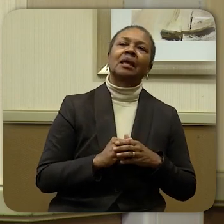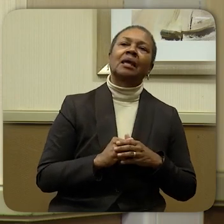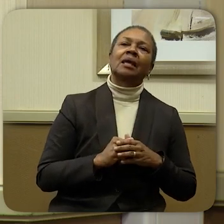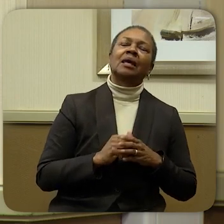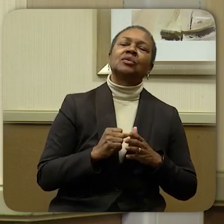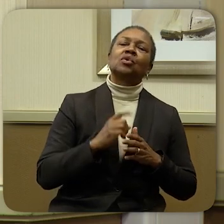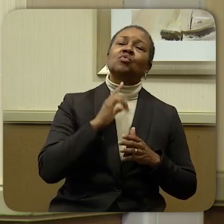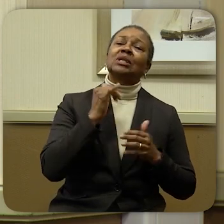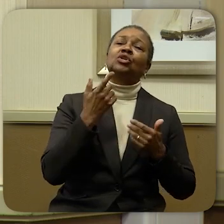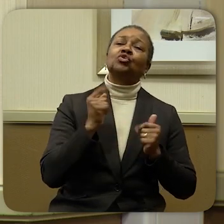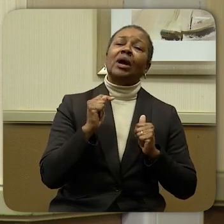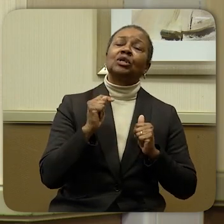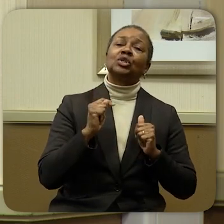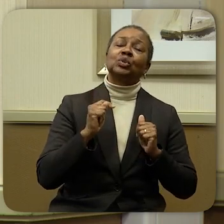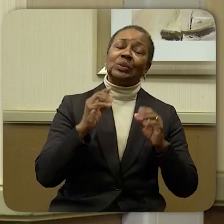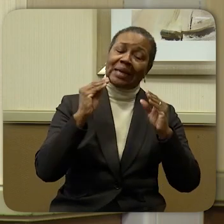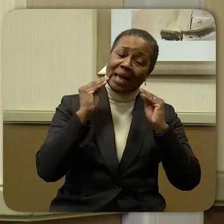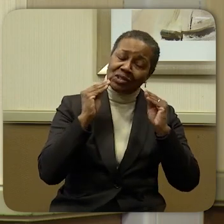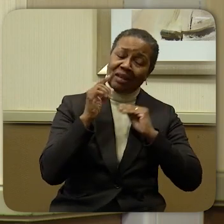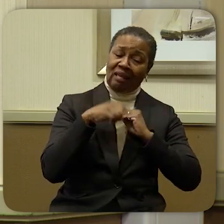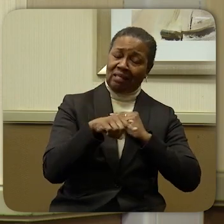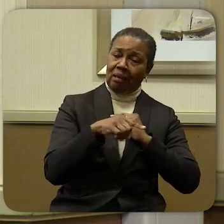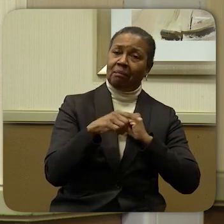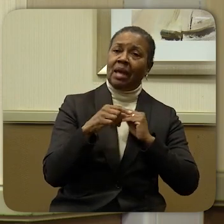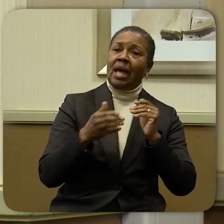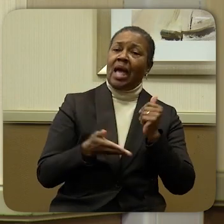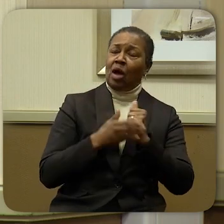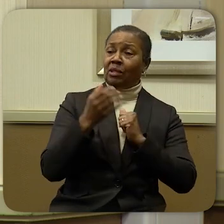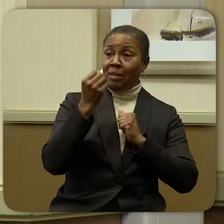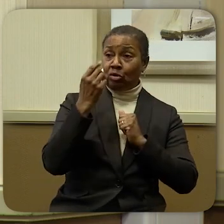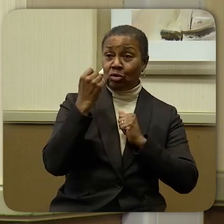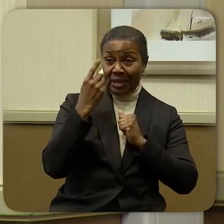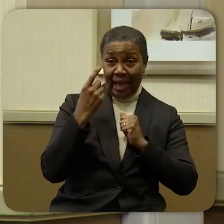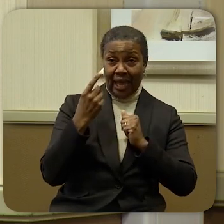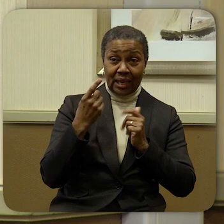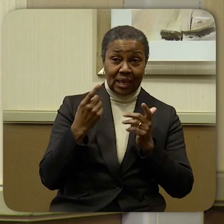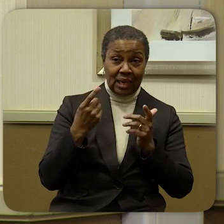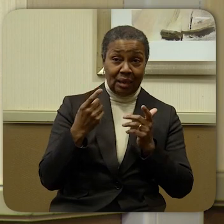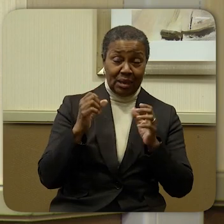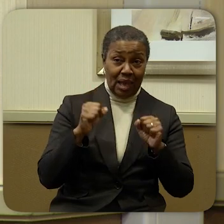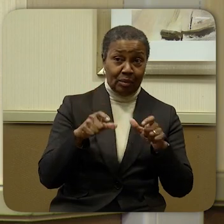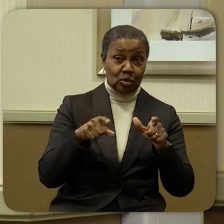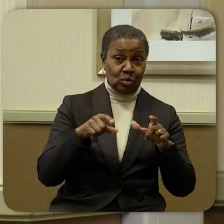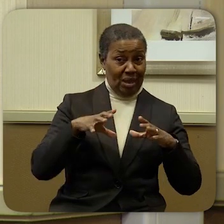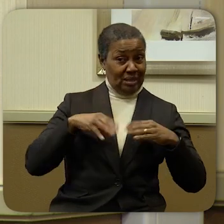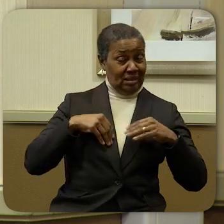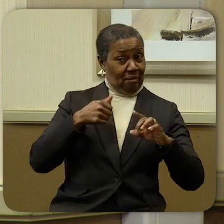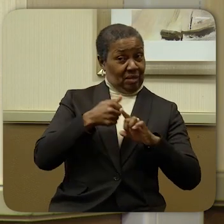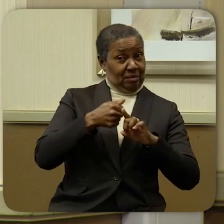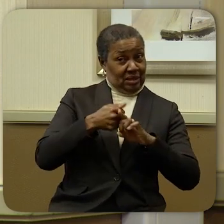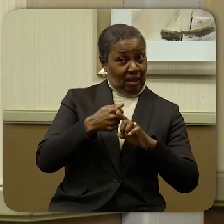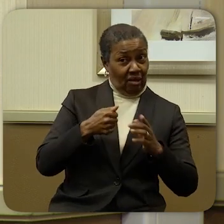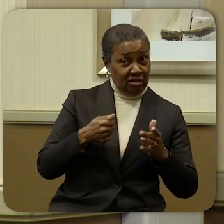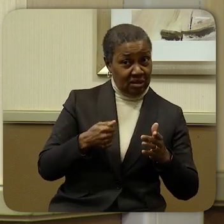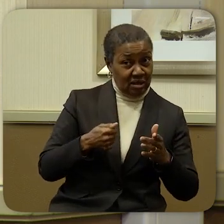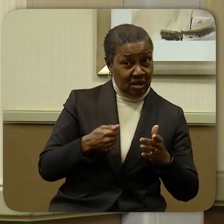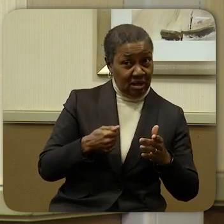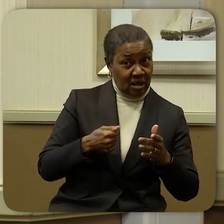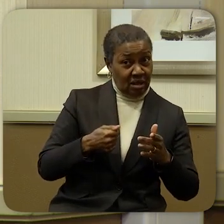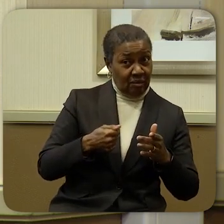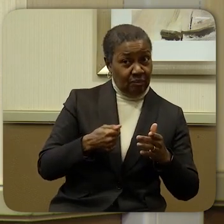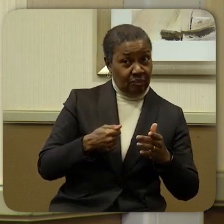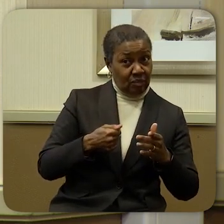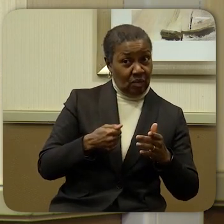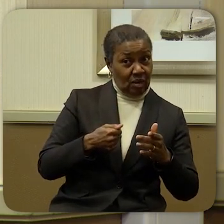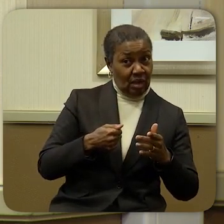so just really trying to educate them and understanding it, and you know, being able to be accepting of others if they're different than them, right,